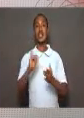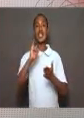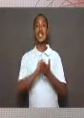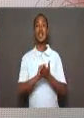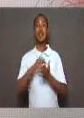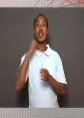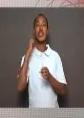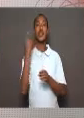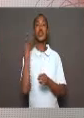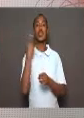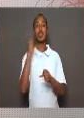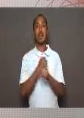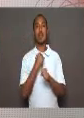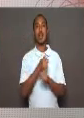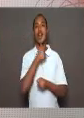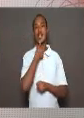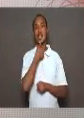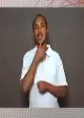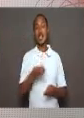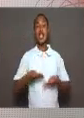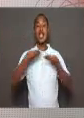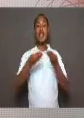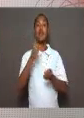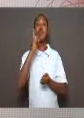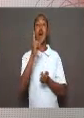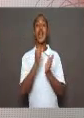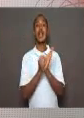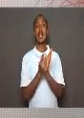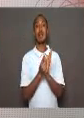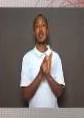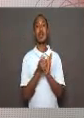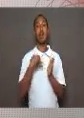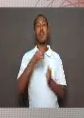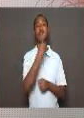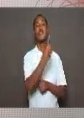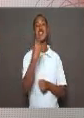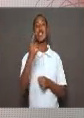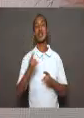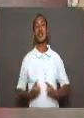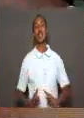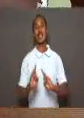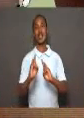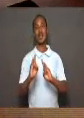used to prepare acids. Give one example of each method.